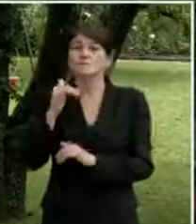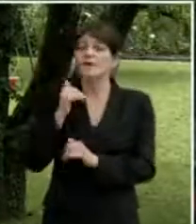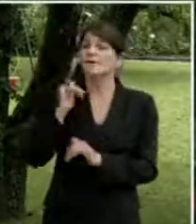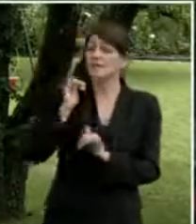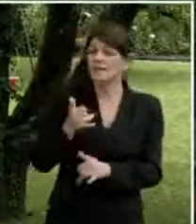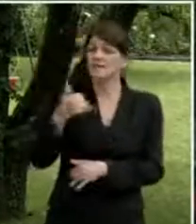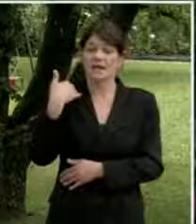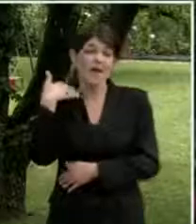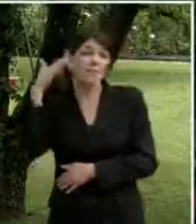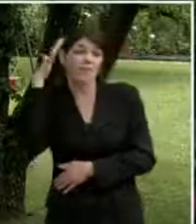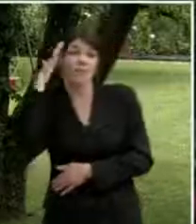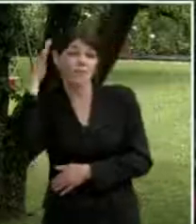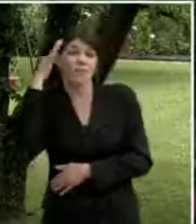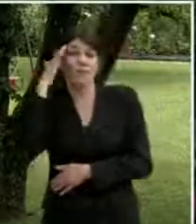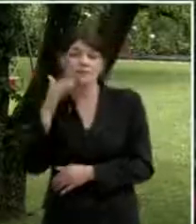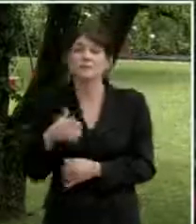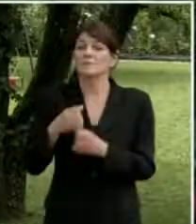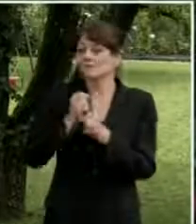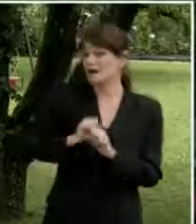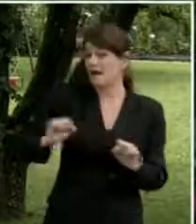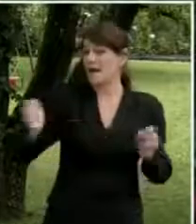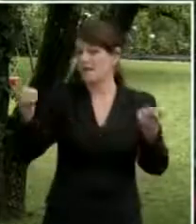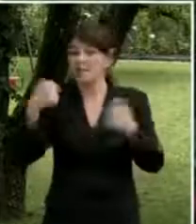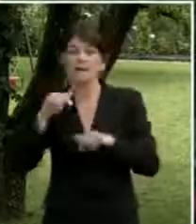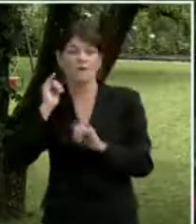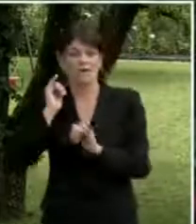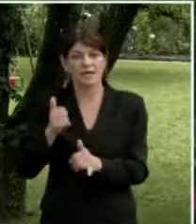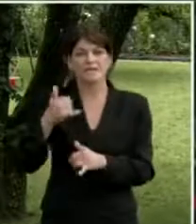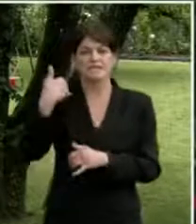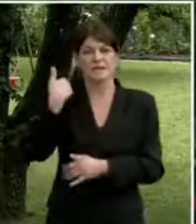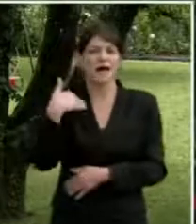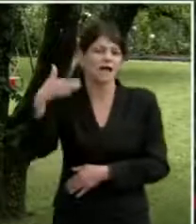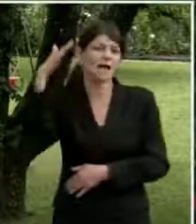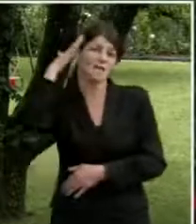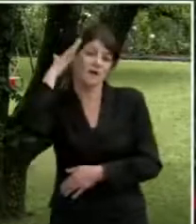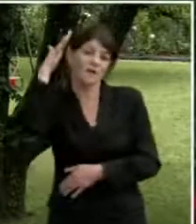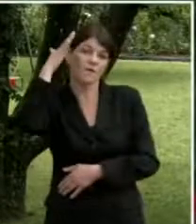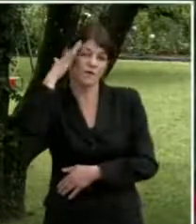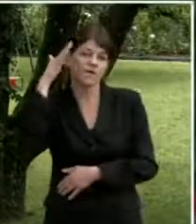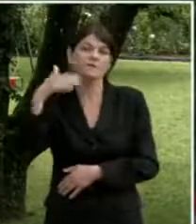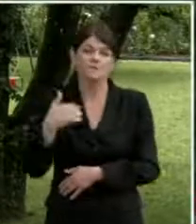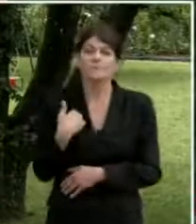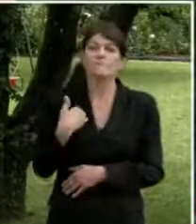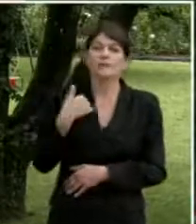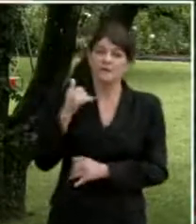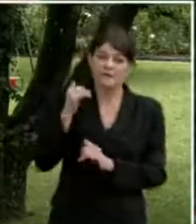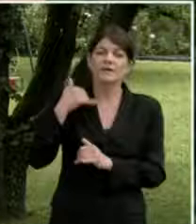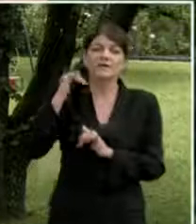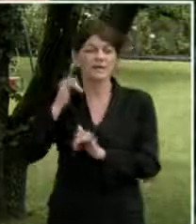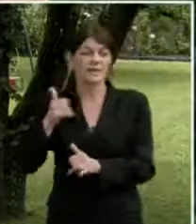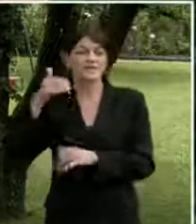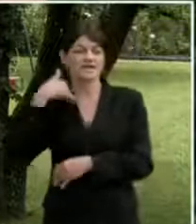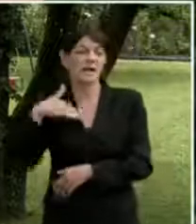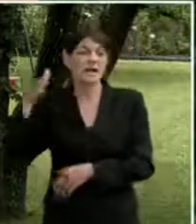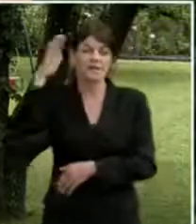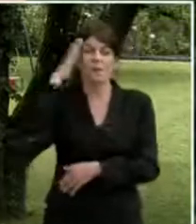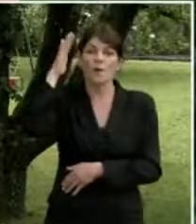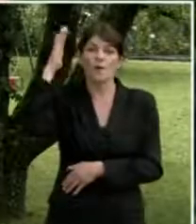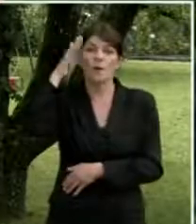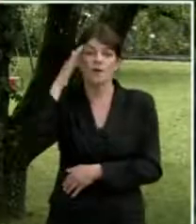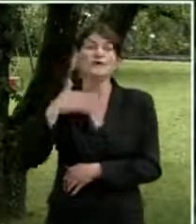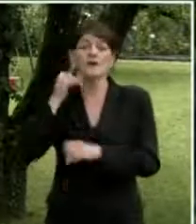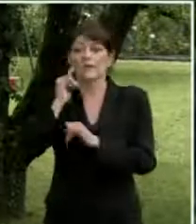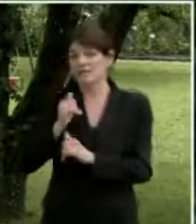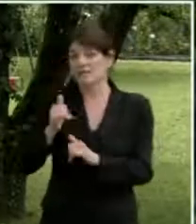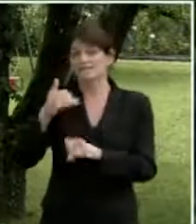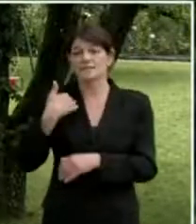Oh, yes, I know. Yes, I know. Yes, I know. Freedom is coming, oh yes, I know. Oh yes, I know. Oh yes, I know. Oh yes, I